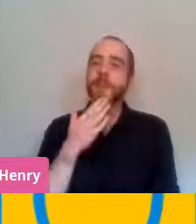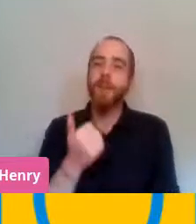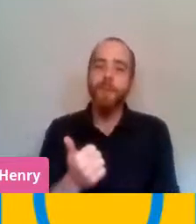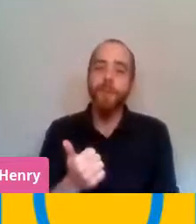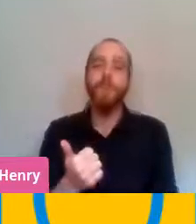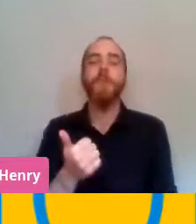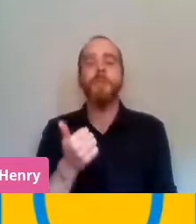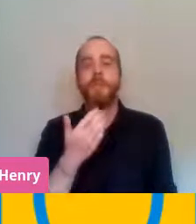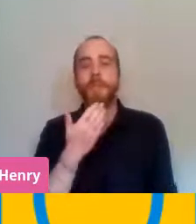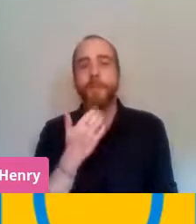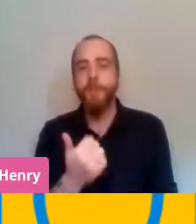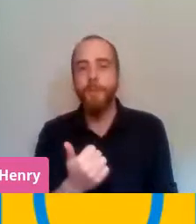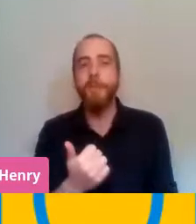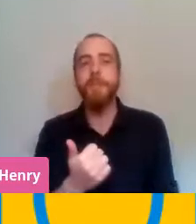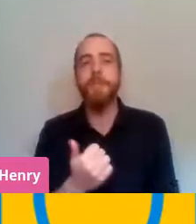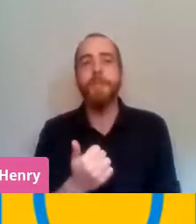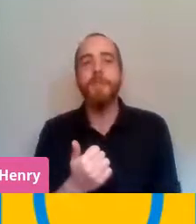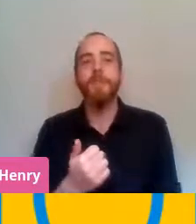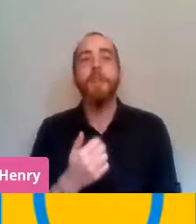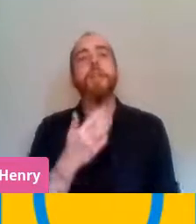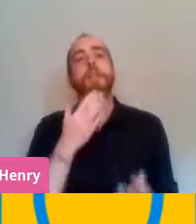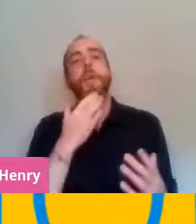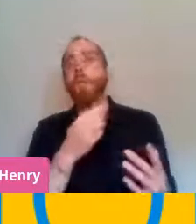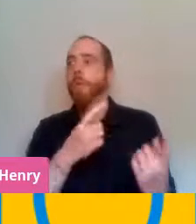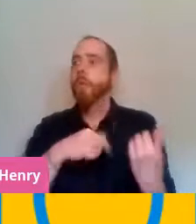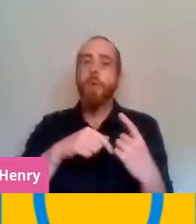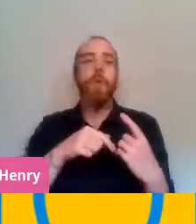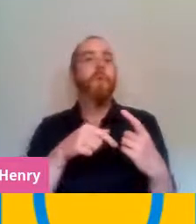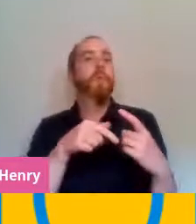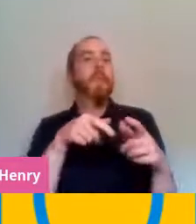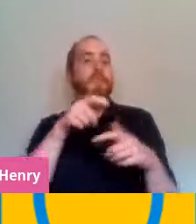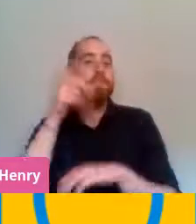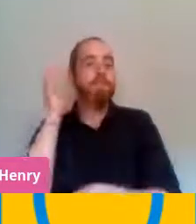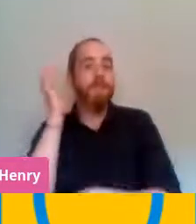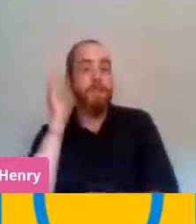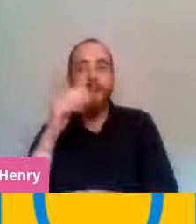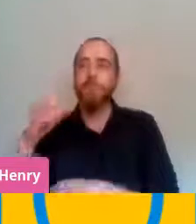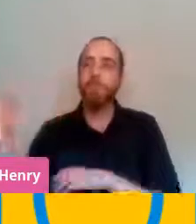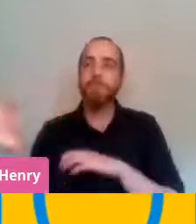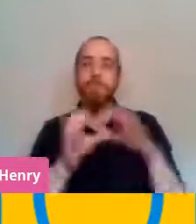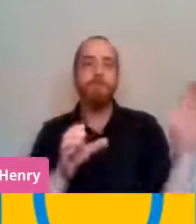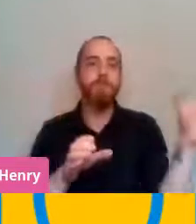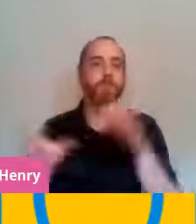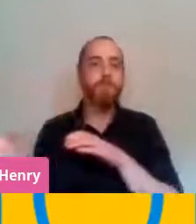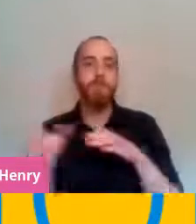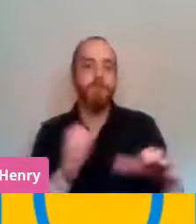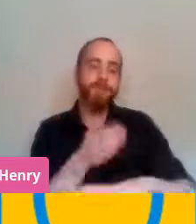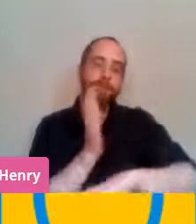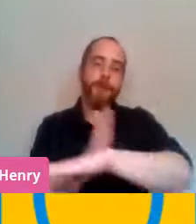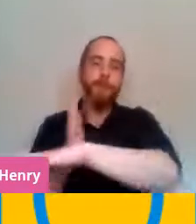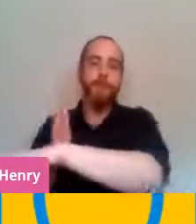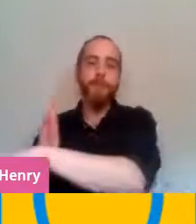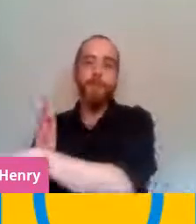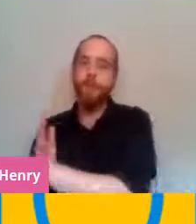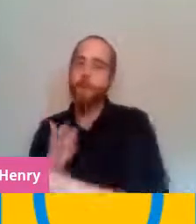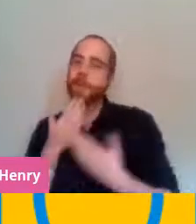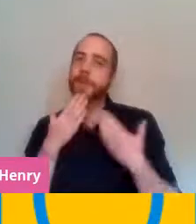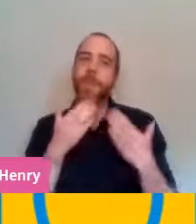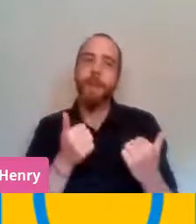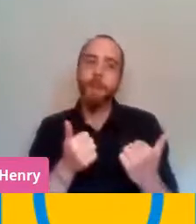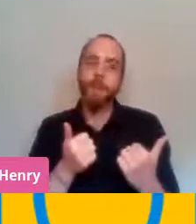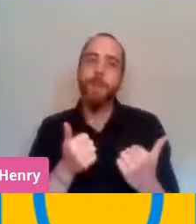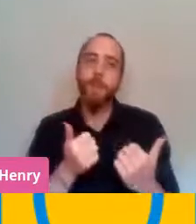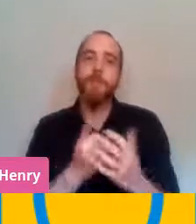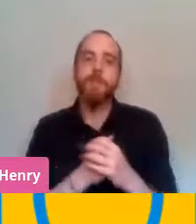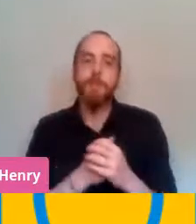Thank you very much, Anthony. And I've got to say, every one of our speakers has been spot on time. So thank you all for being on